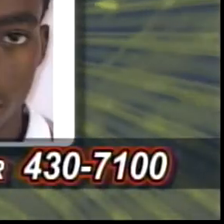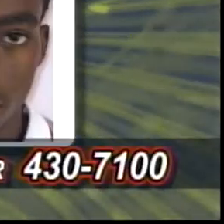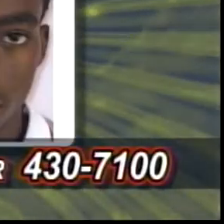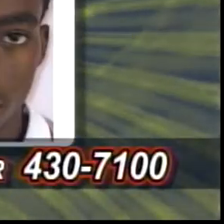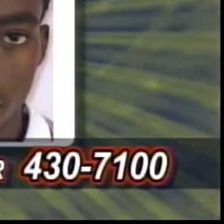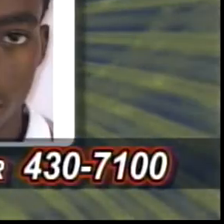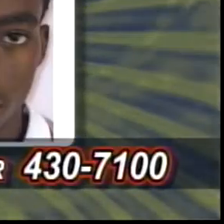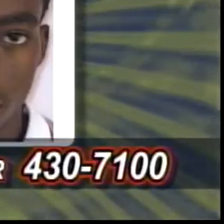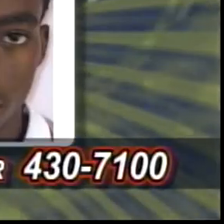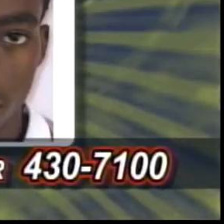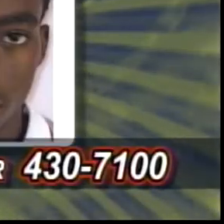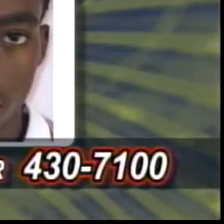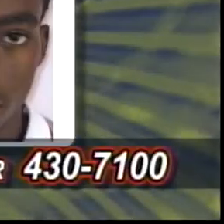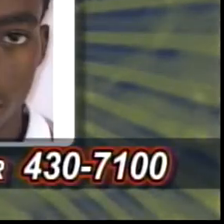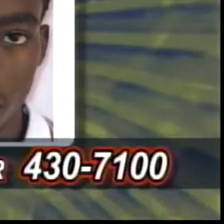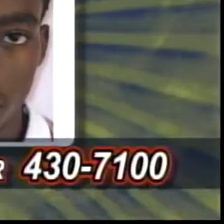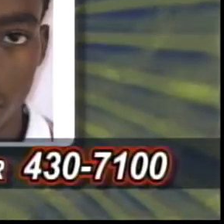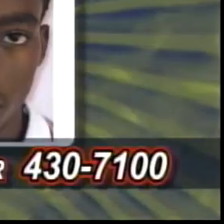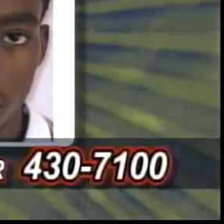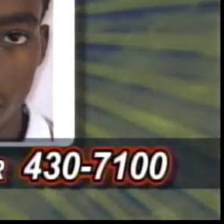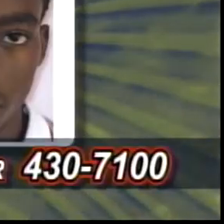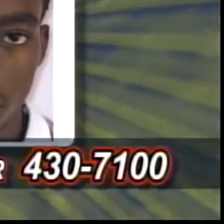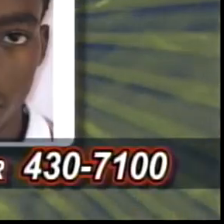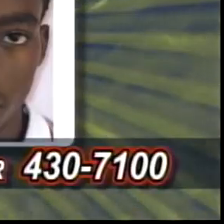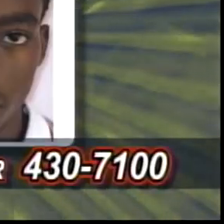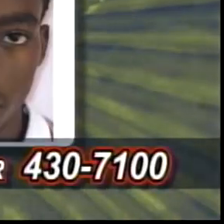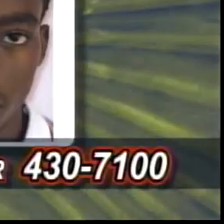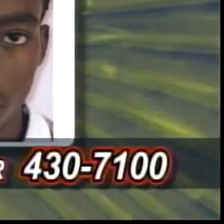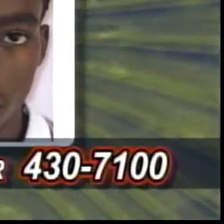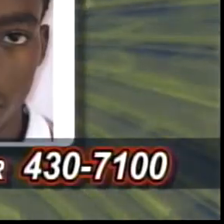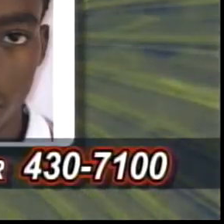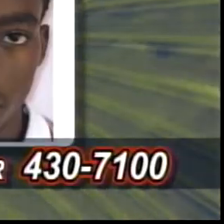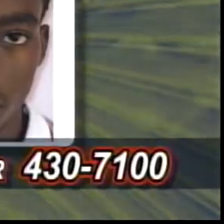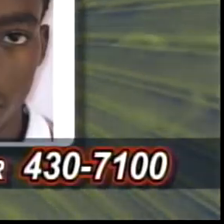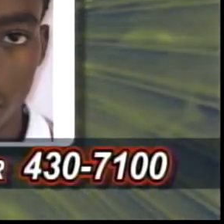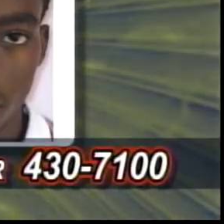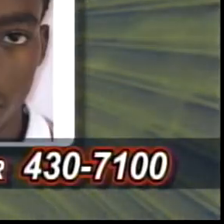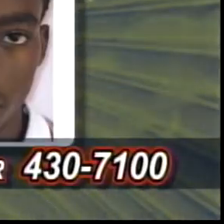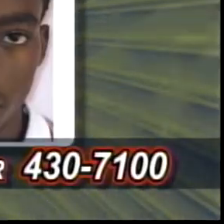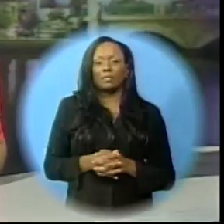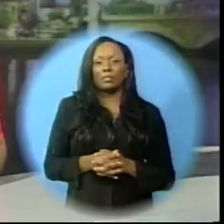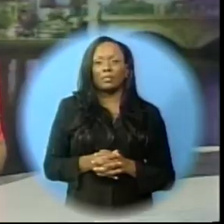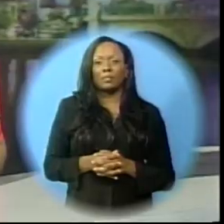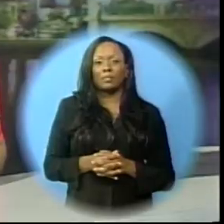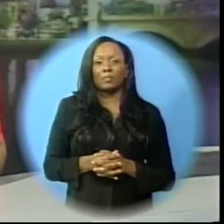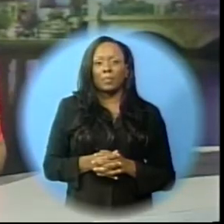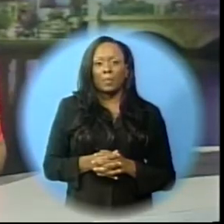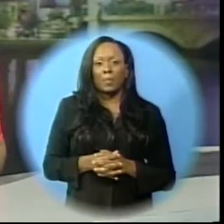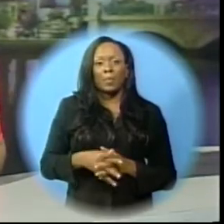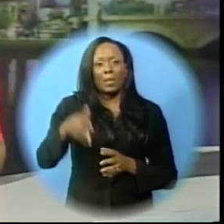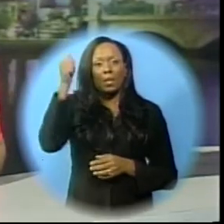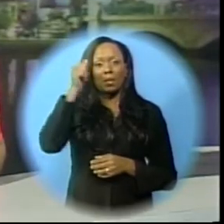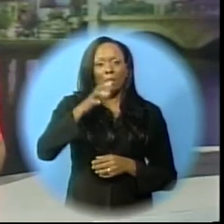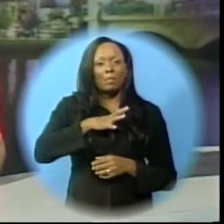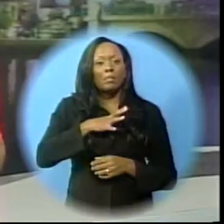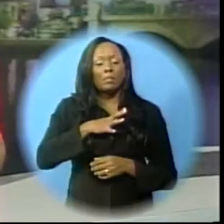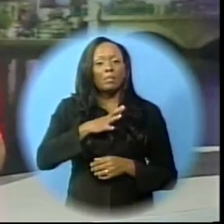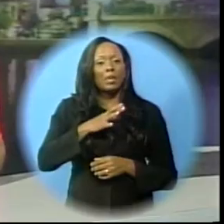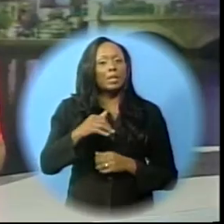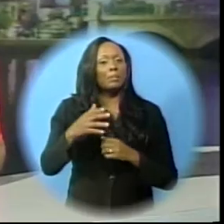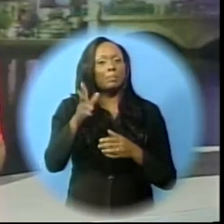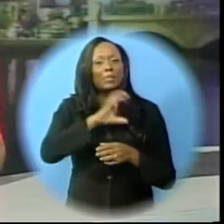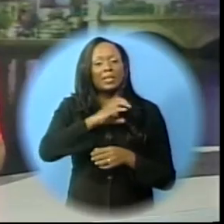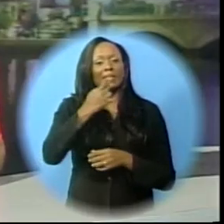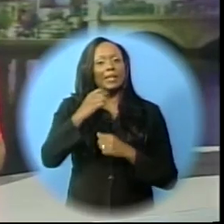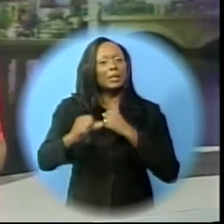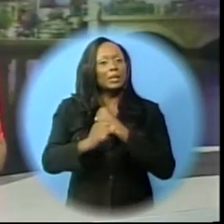on his stomach area and the phrase God can judge on the back of his left hand. Rakim Shakil Aline is considered to be